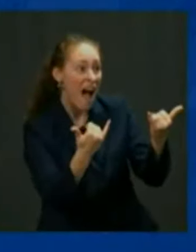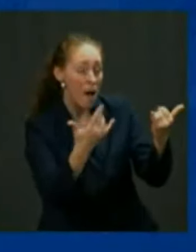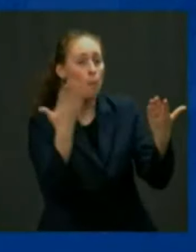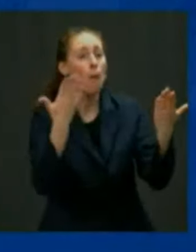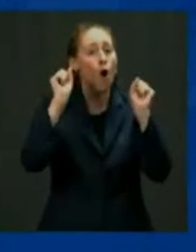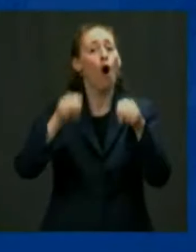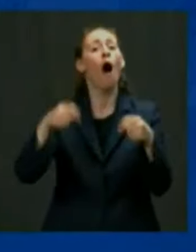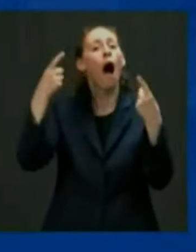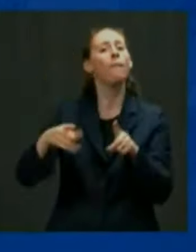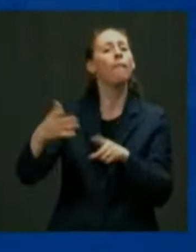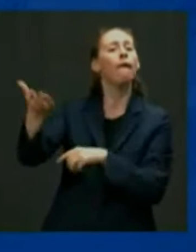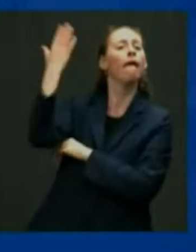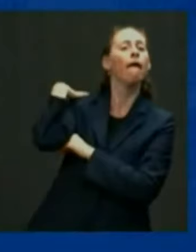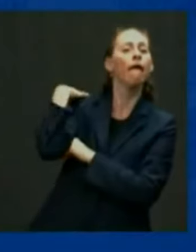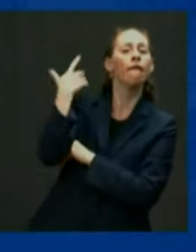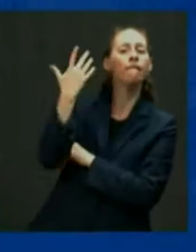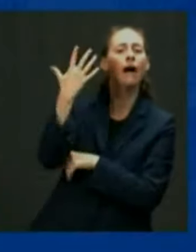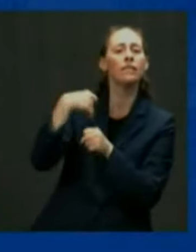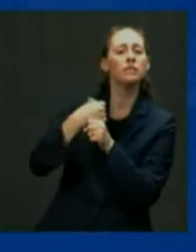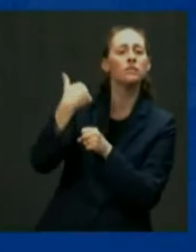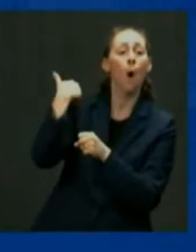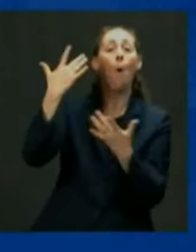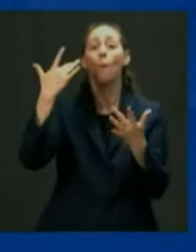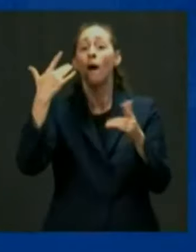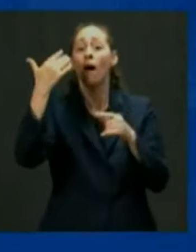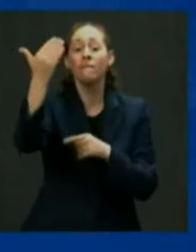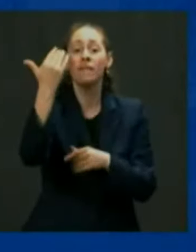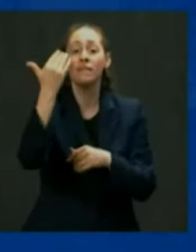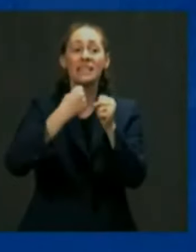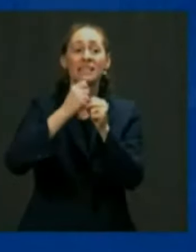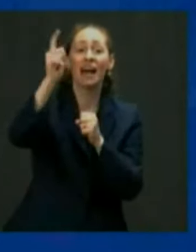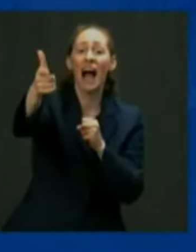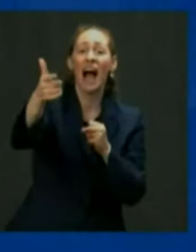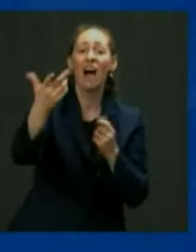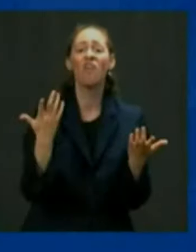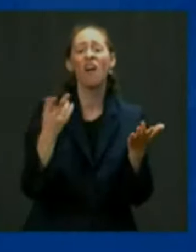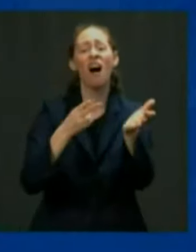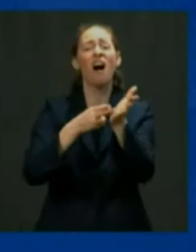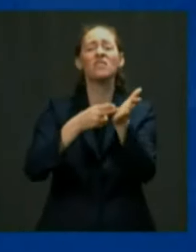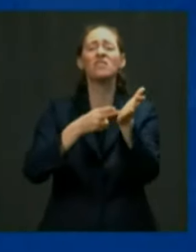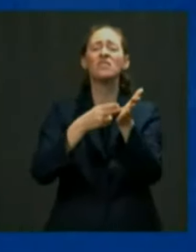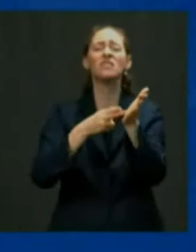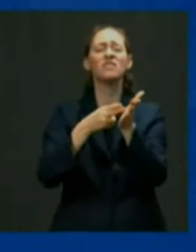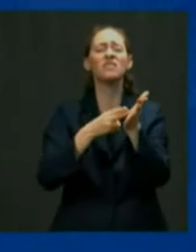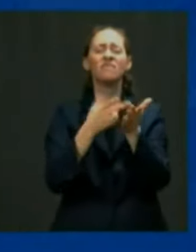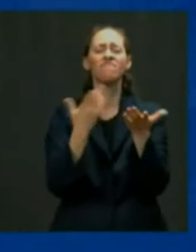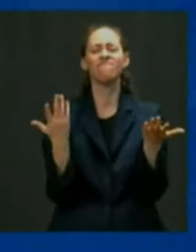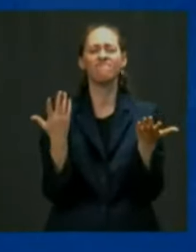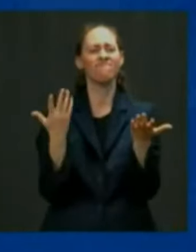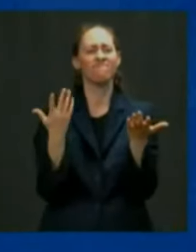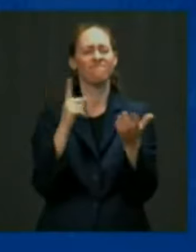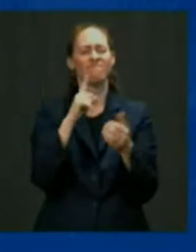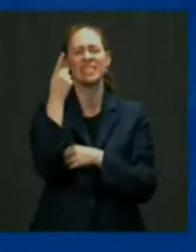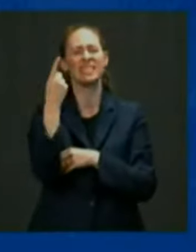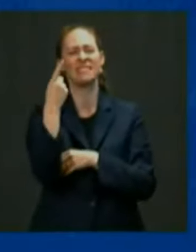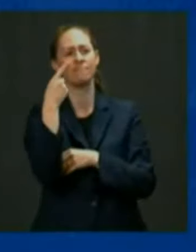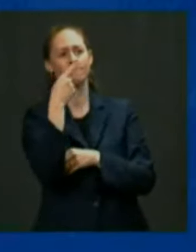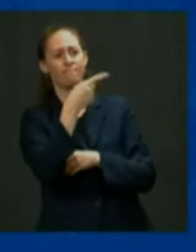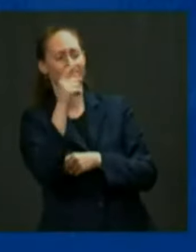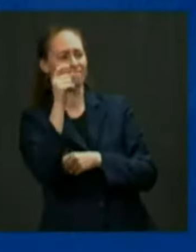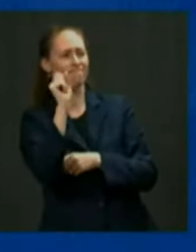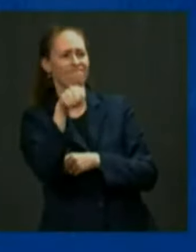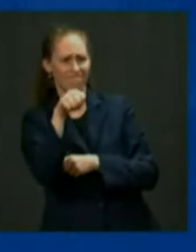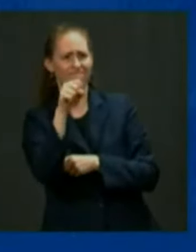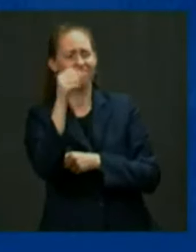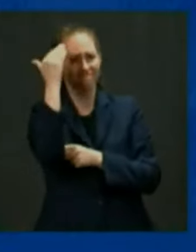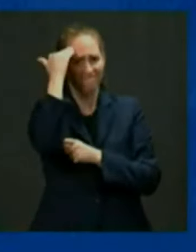future. We have to be honest. Our mission in Afghanistan is taking many missteps, made many missteps over the